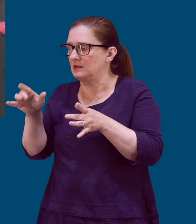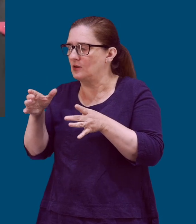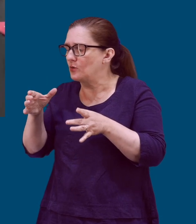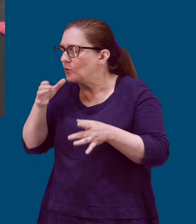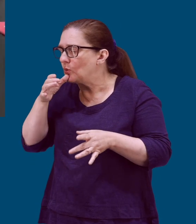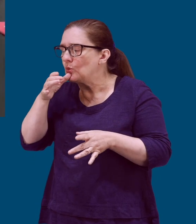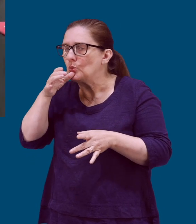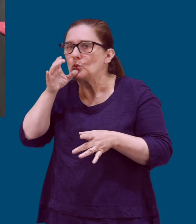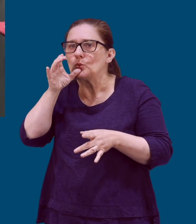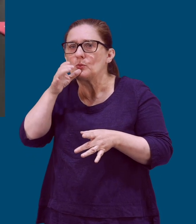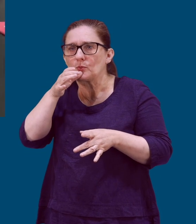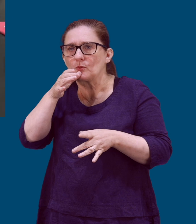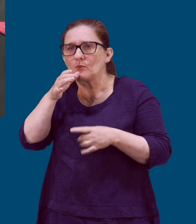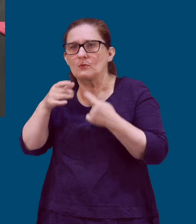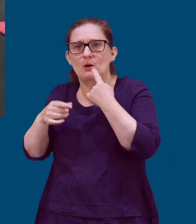water.